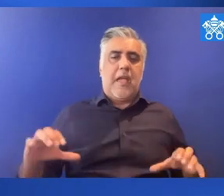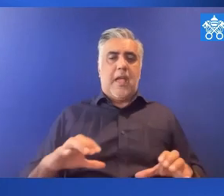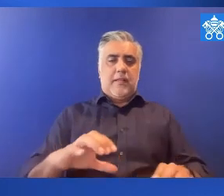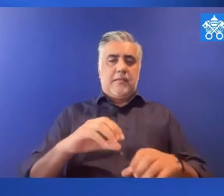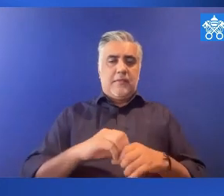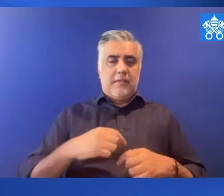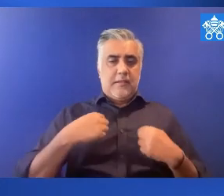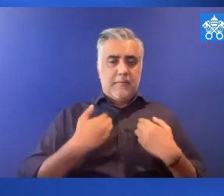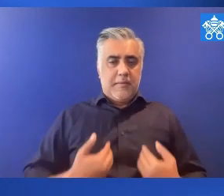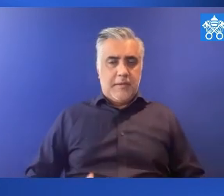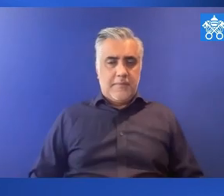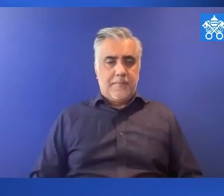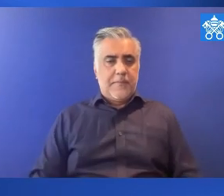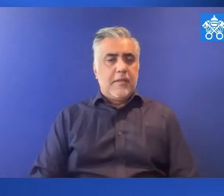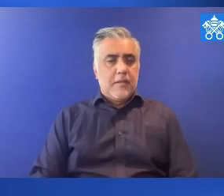becomes active in me.